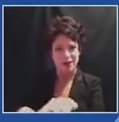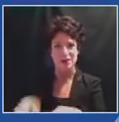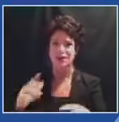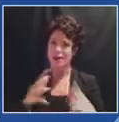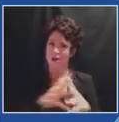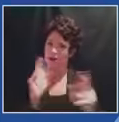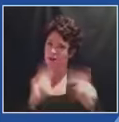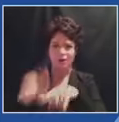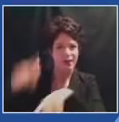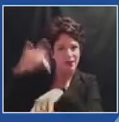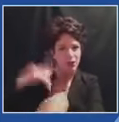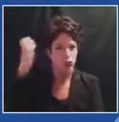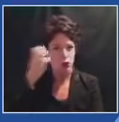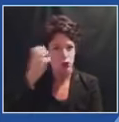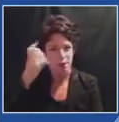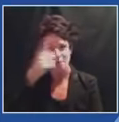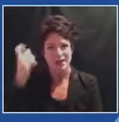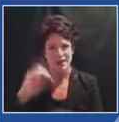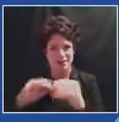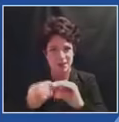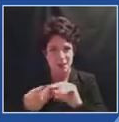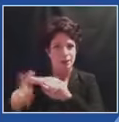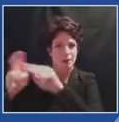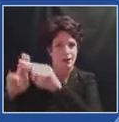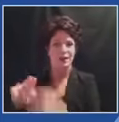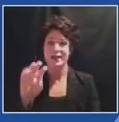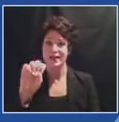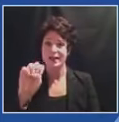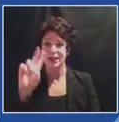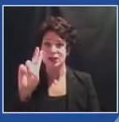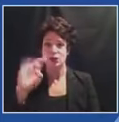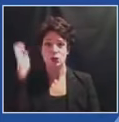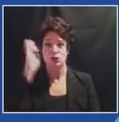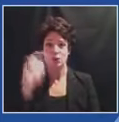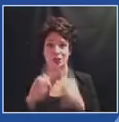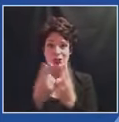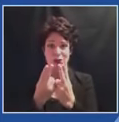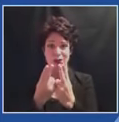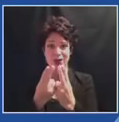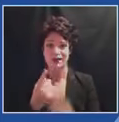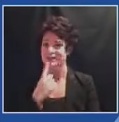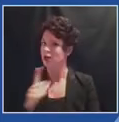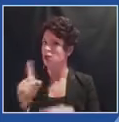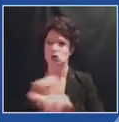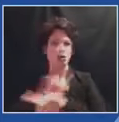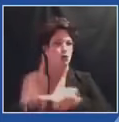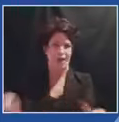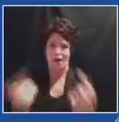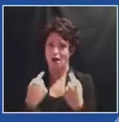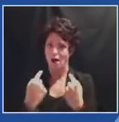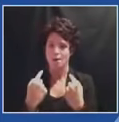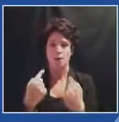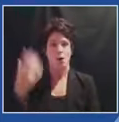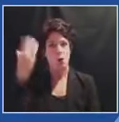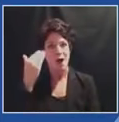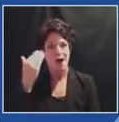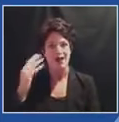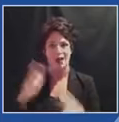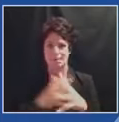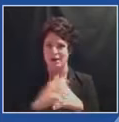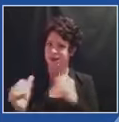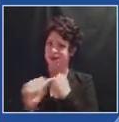States. The European Union says, don't come. They're coming from a dangerous place with the virus. And until